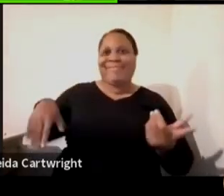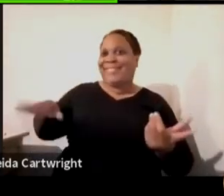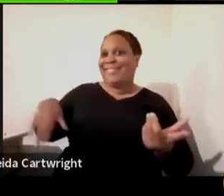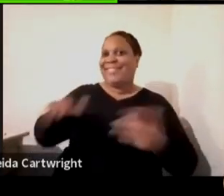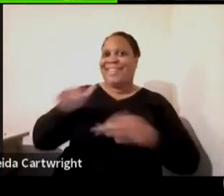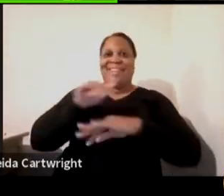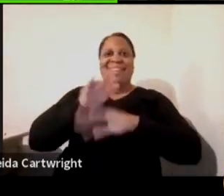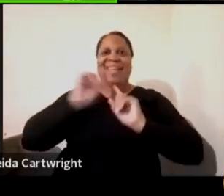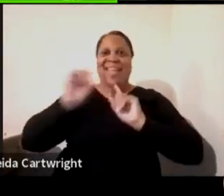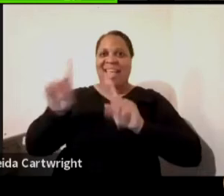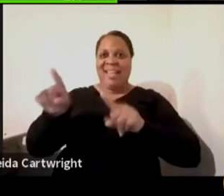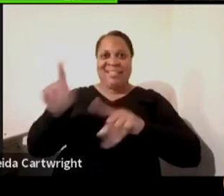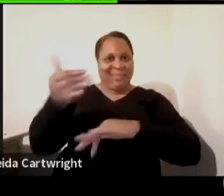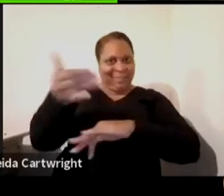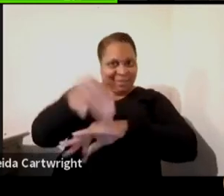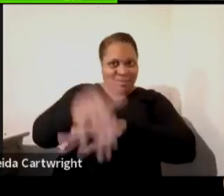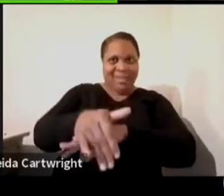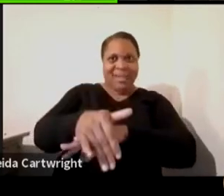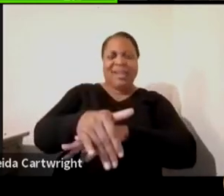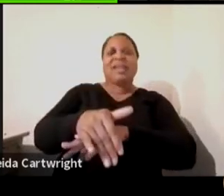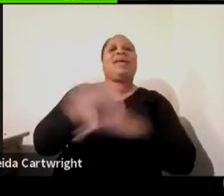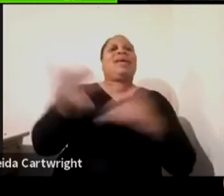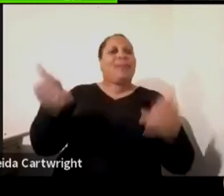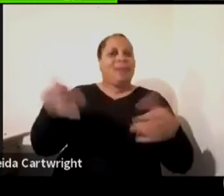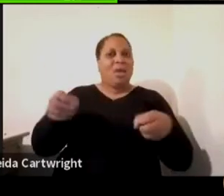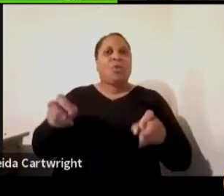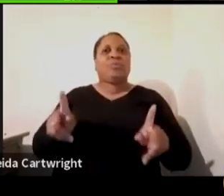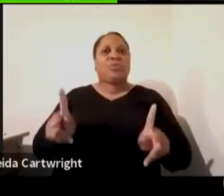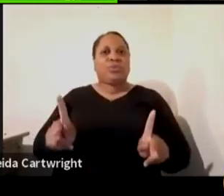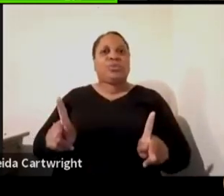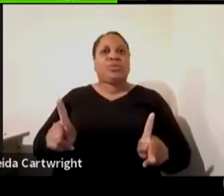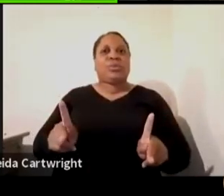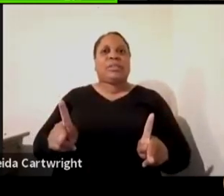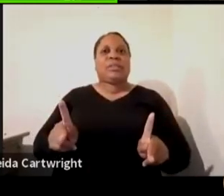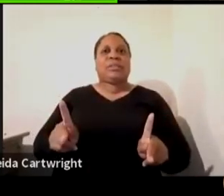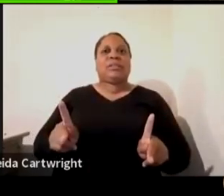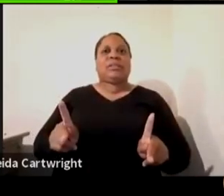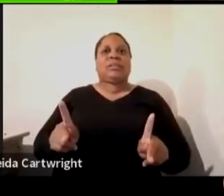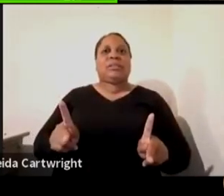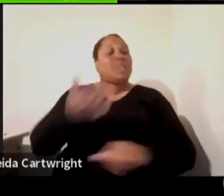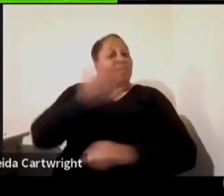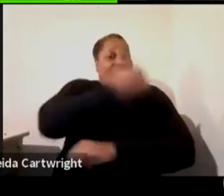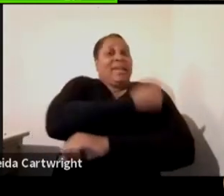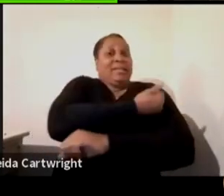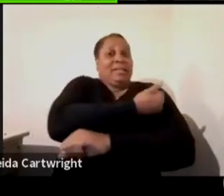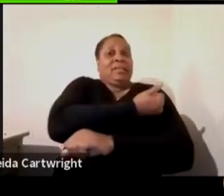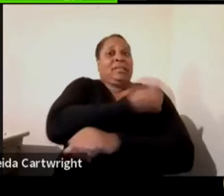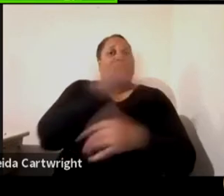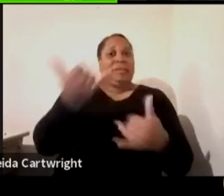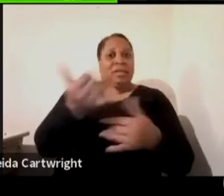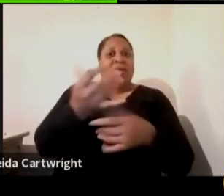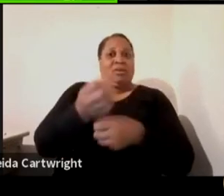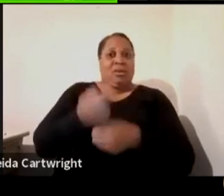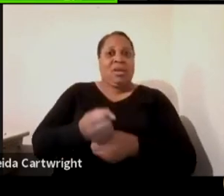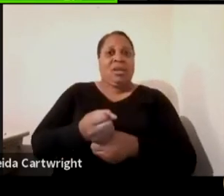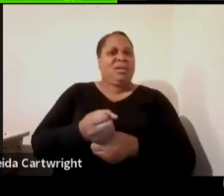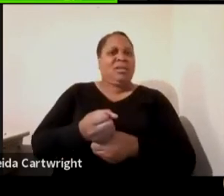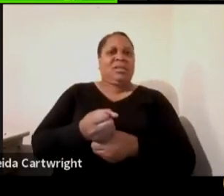evening. Here is an opportunity to have the vaccine, and let's not